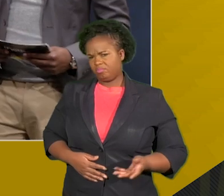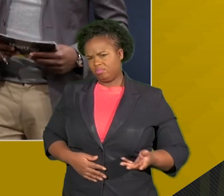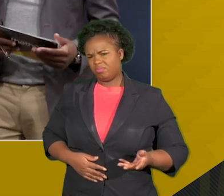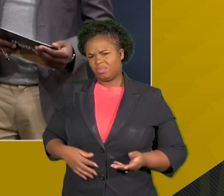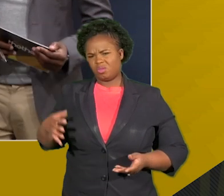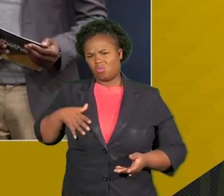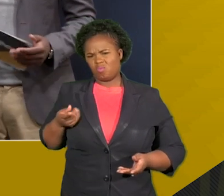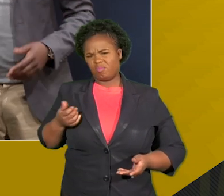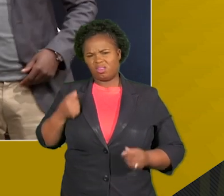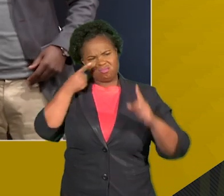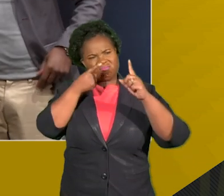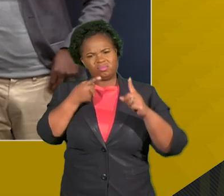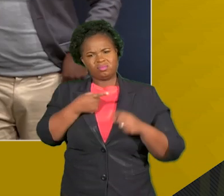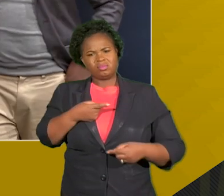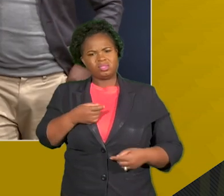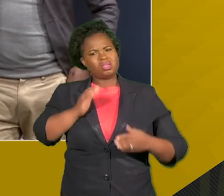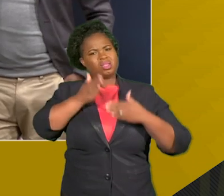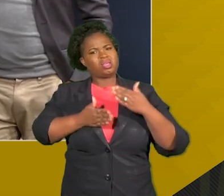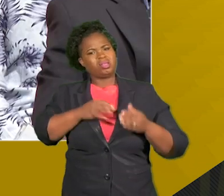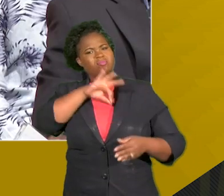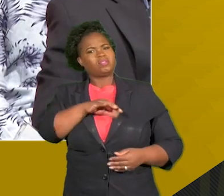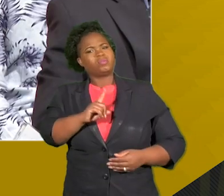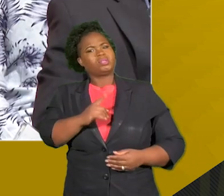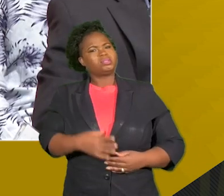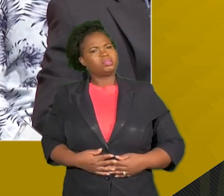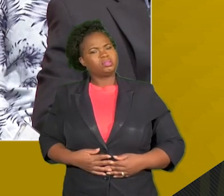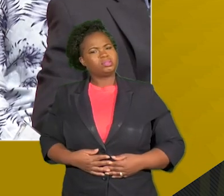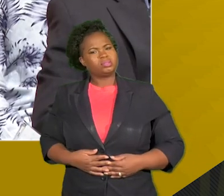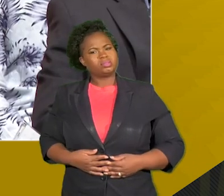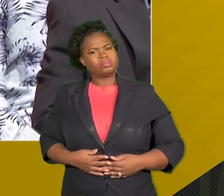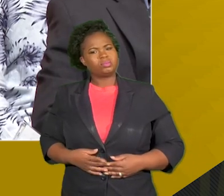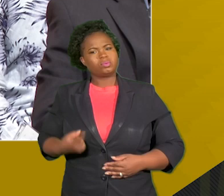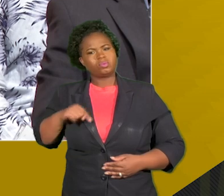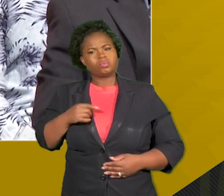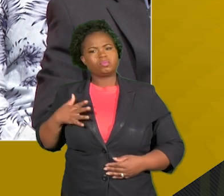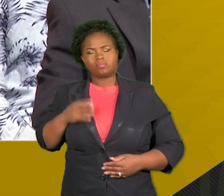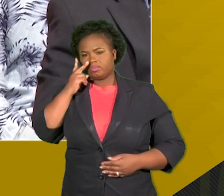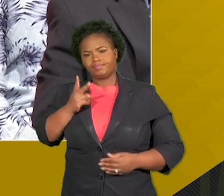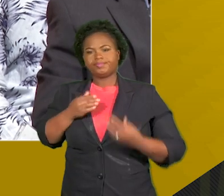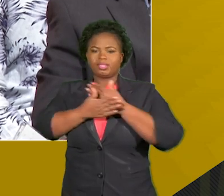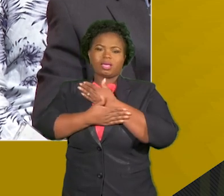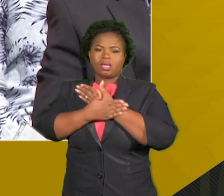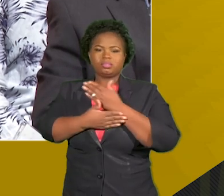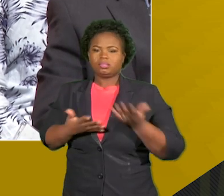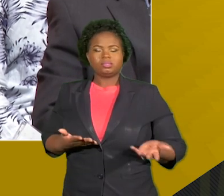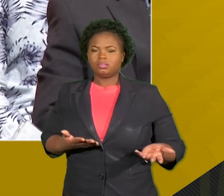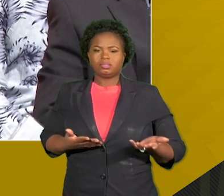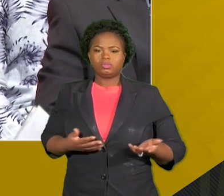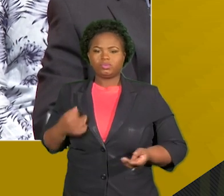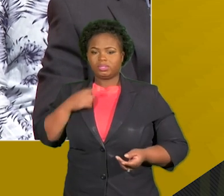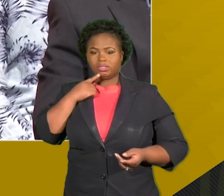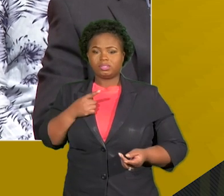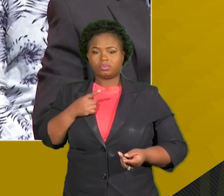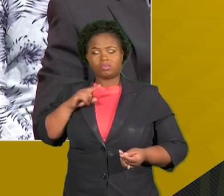money nihloseni nizothola nini ngicela. So thina sifuna ukuthi our infrastructure sibheke ikhandi asibhekanga ukuthi la